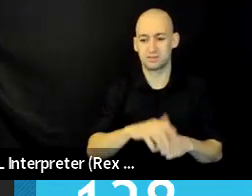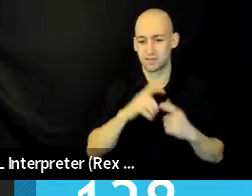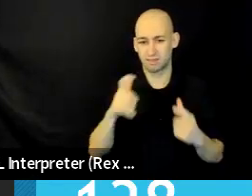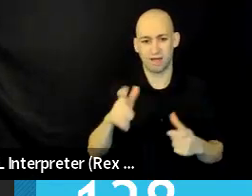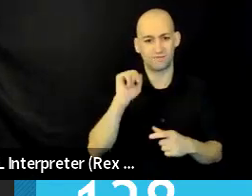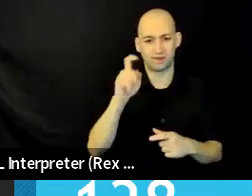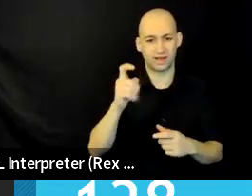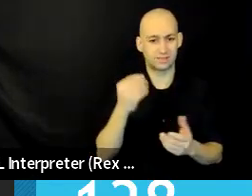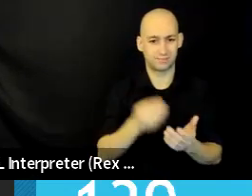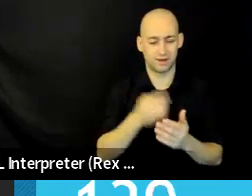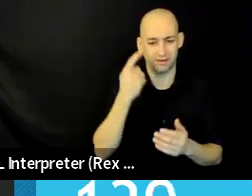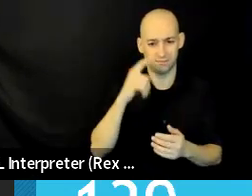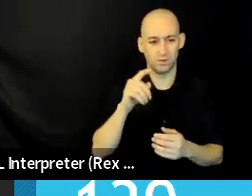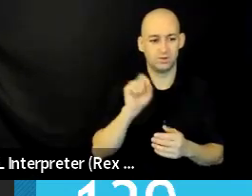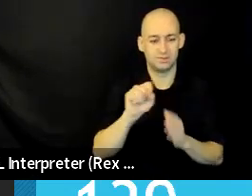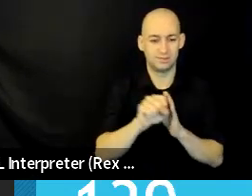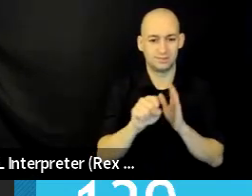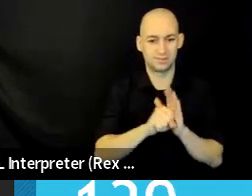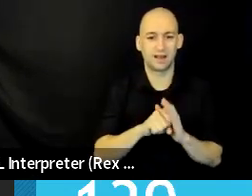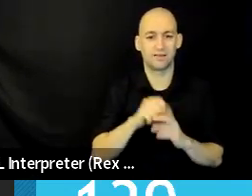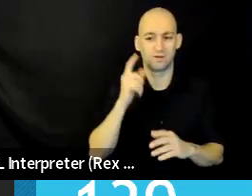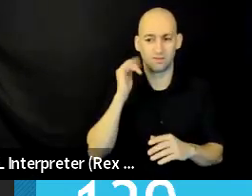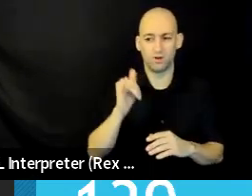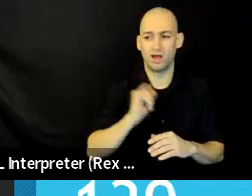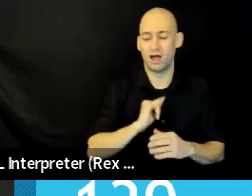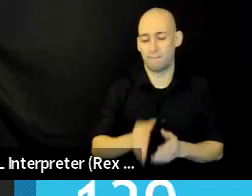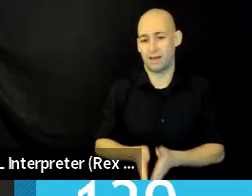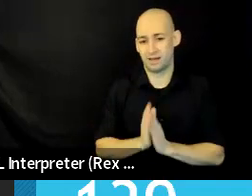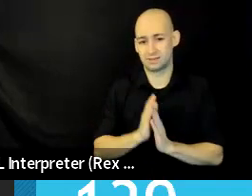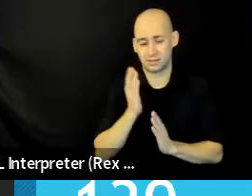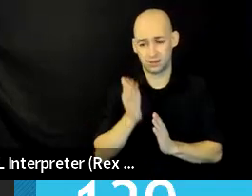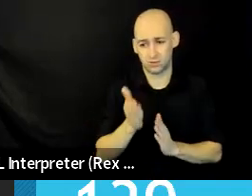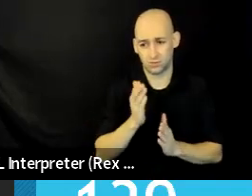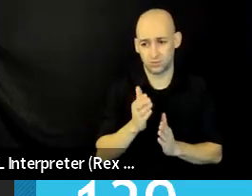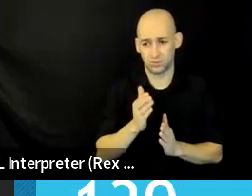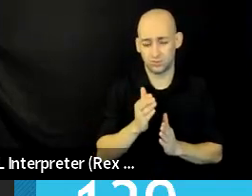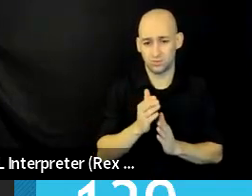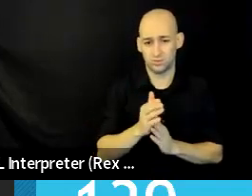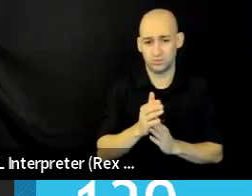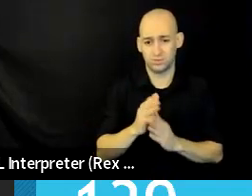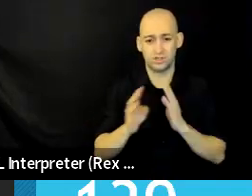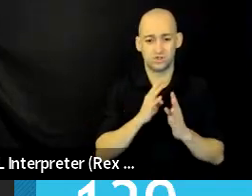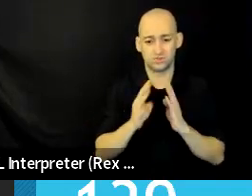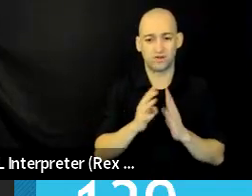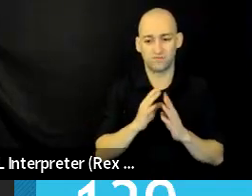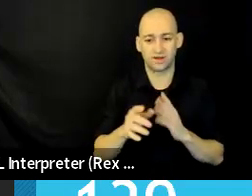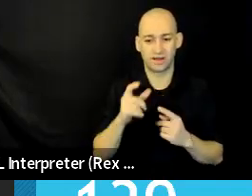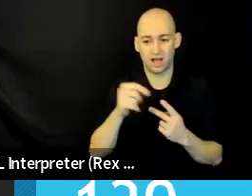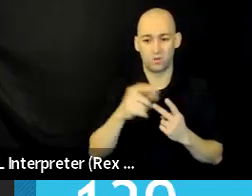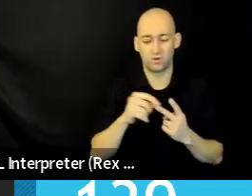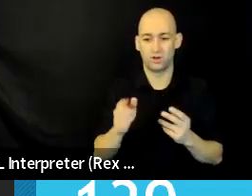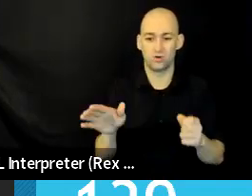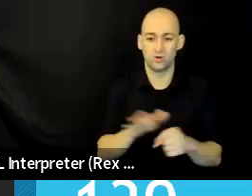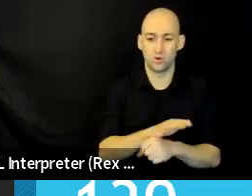of California. So I'm asking you for, then the traffic count, total vehicles per day,